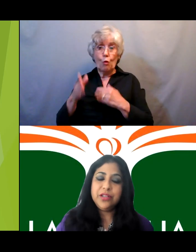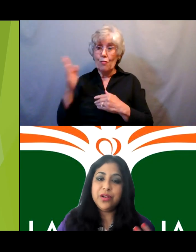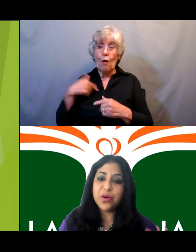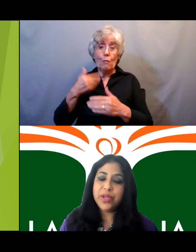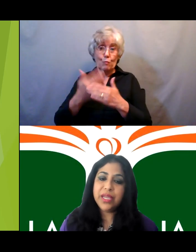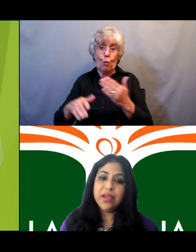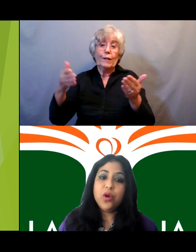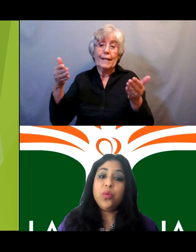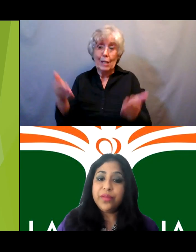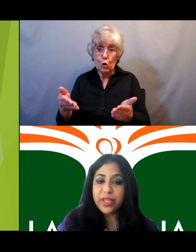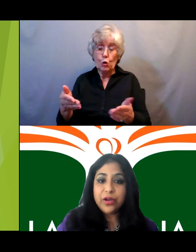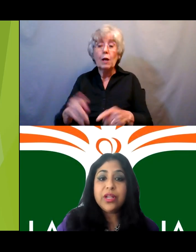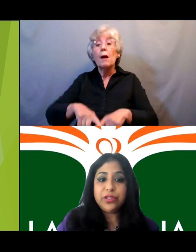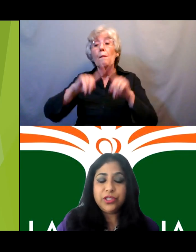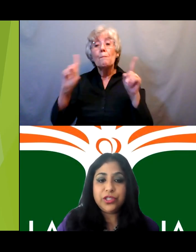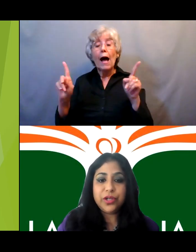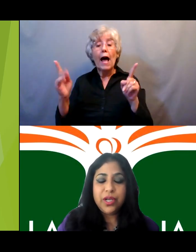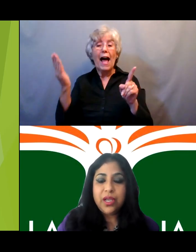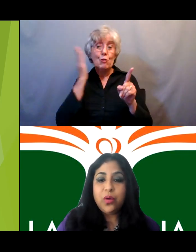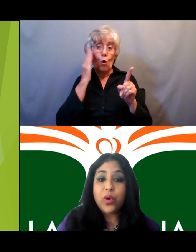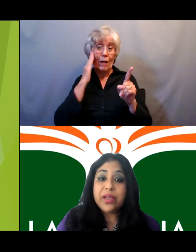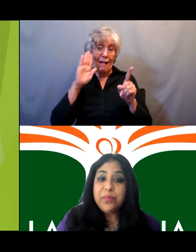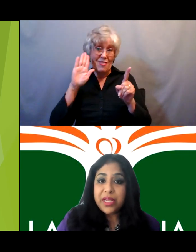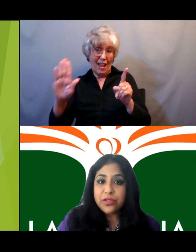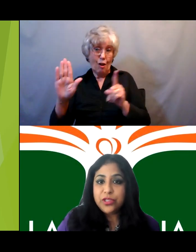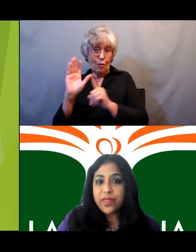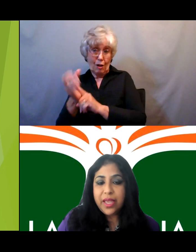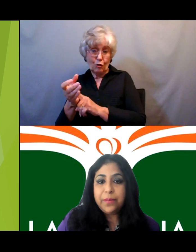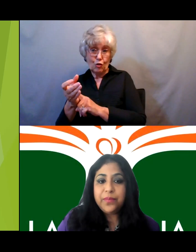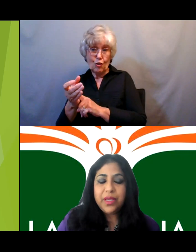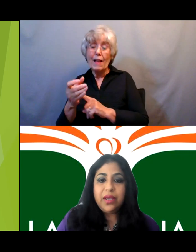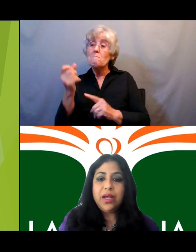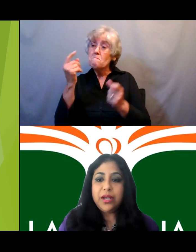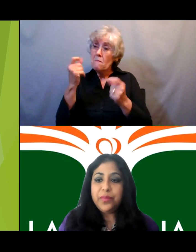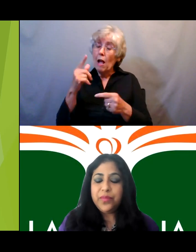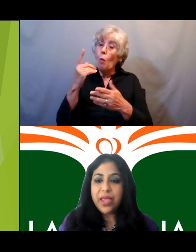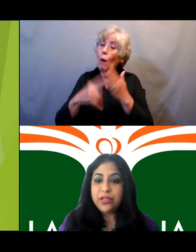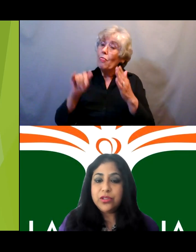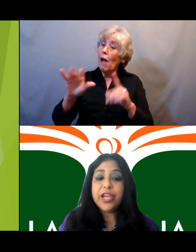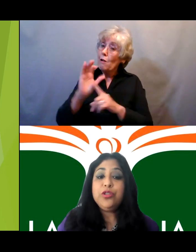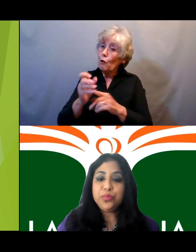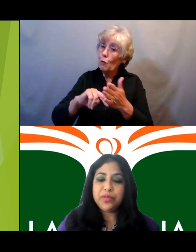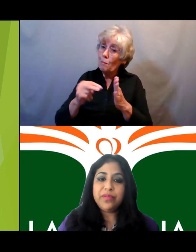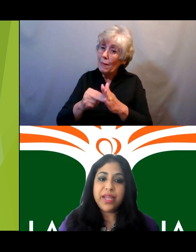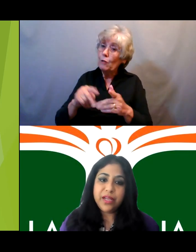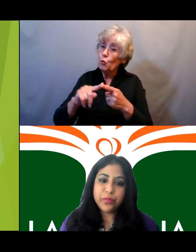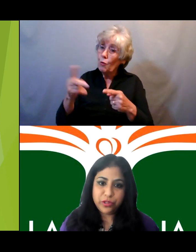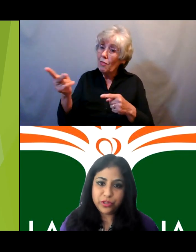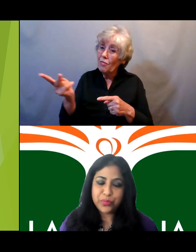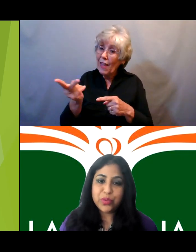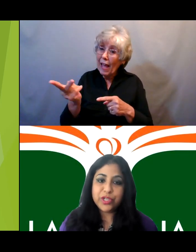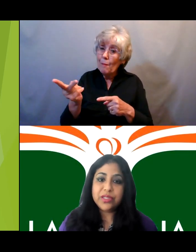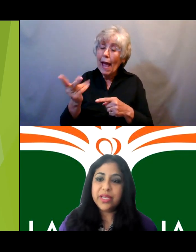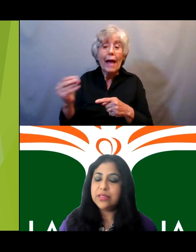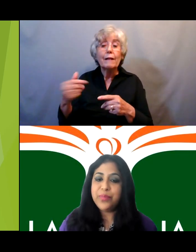but knowing where their culture, what it meant to them, and trying to provide that